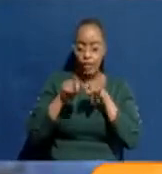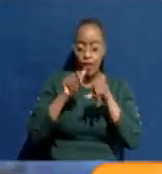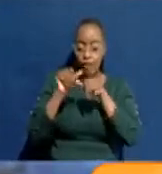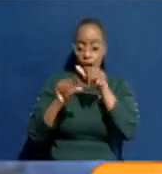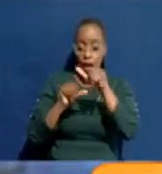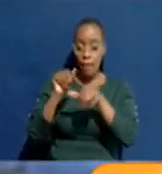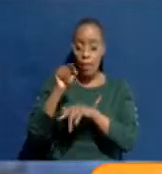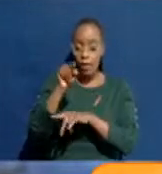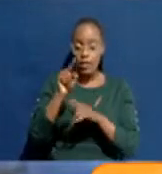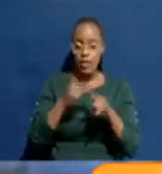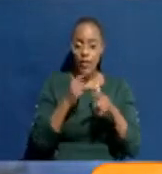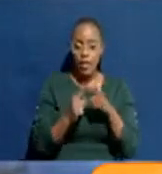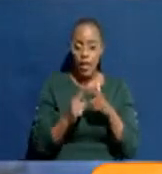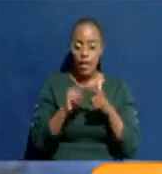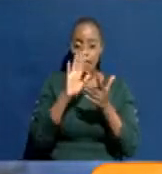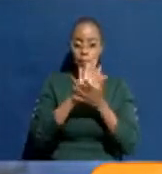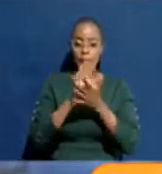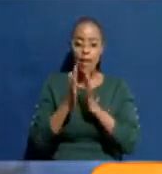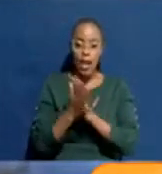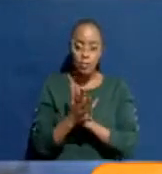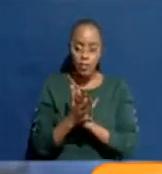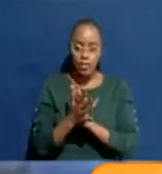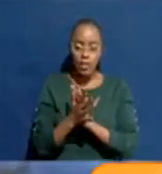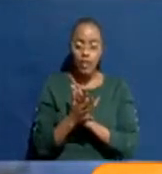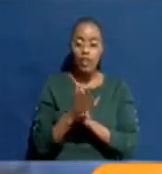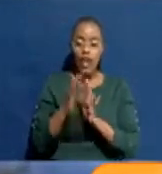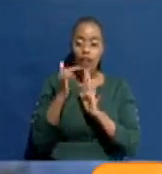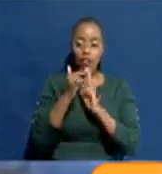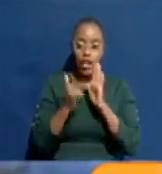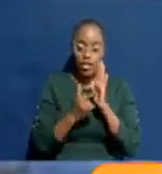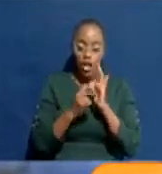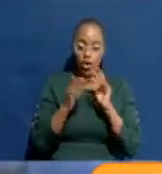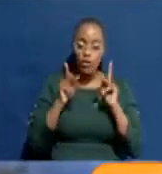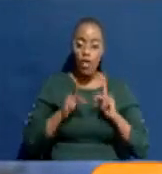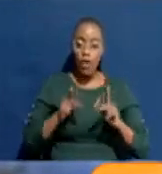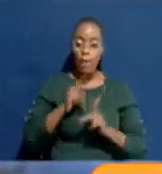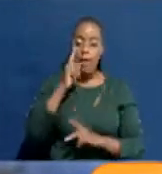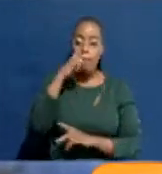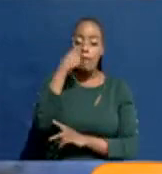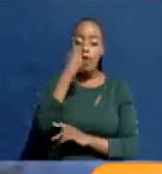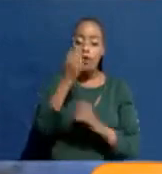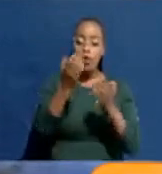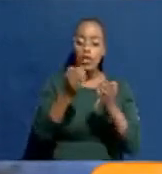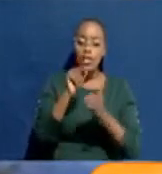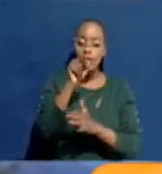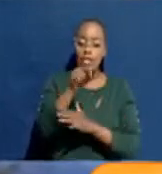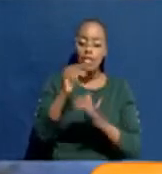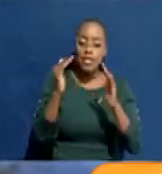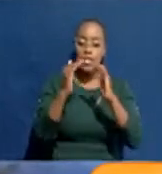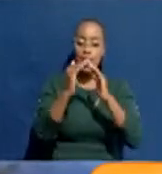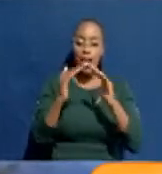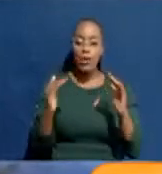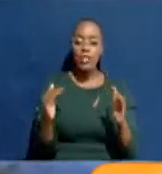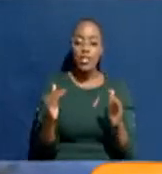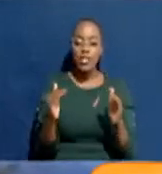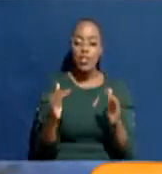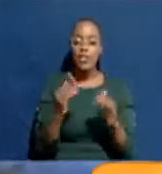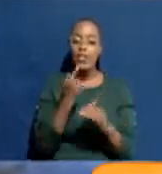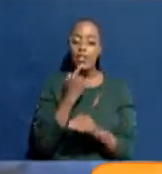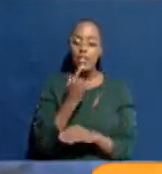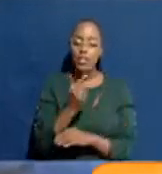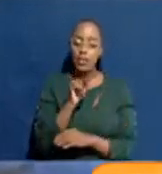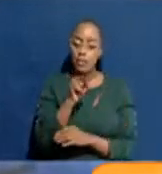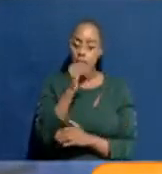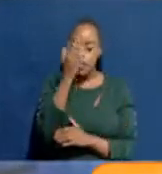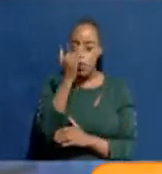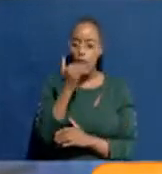it, and then it becomes a factor of the people who need that kind of houses. And why I say that